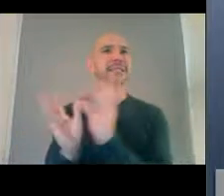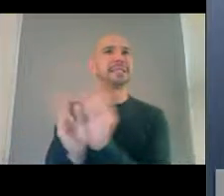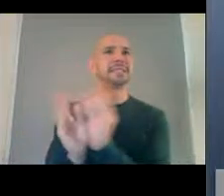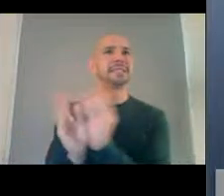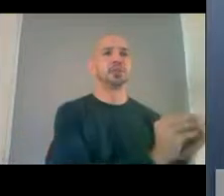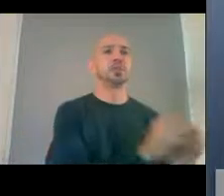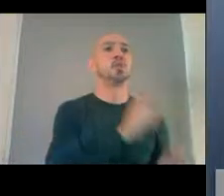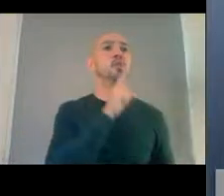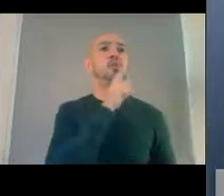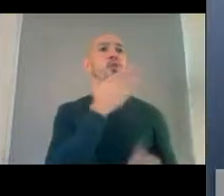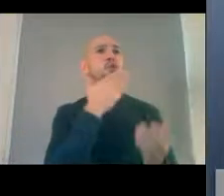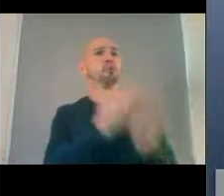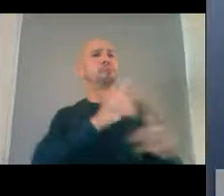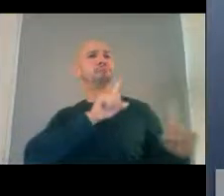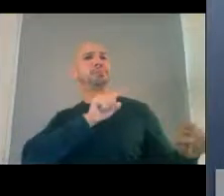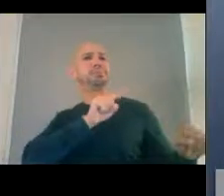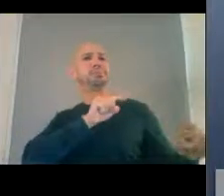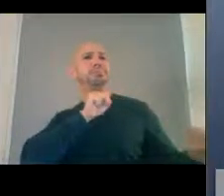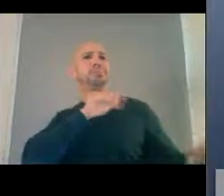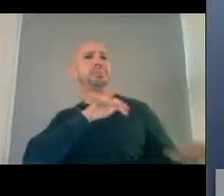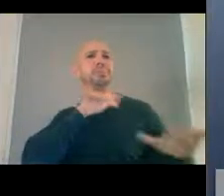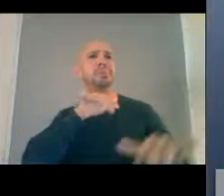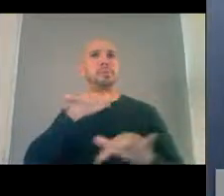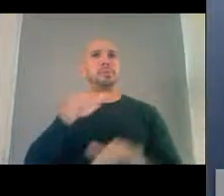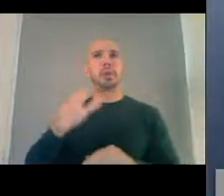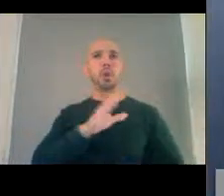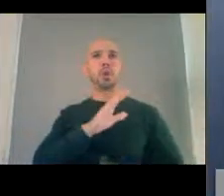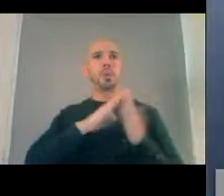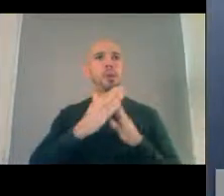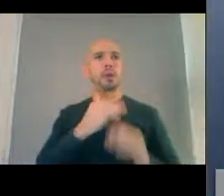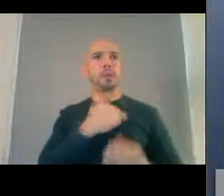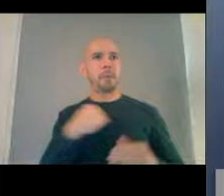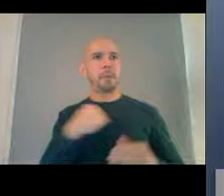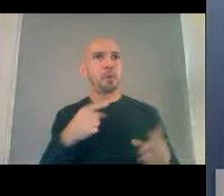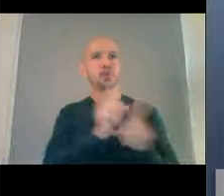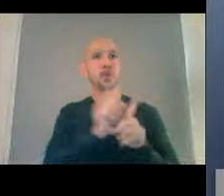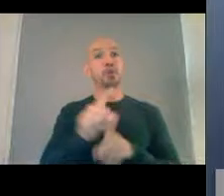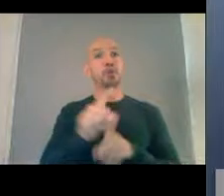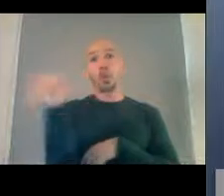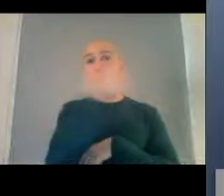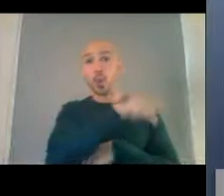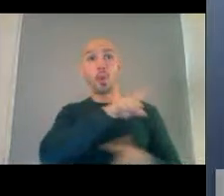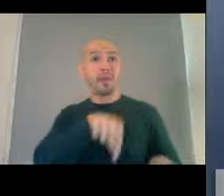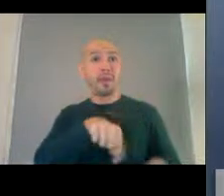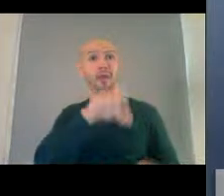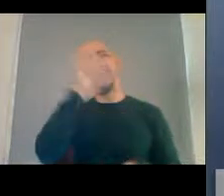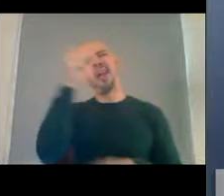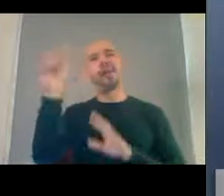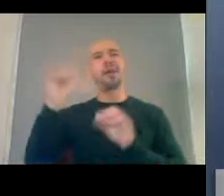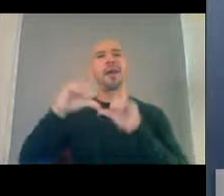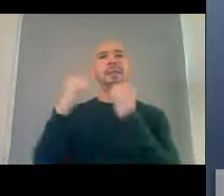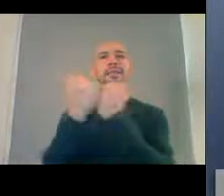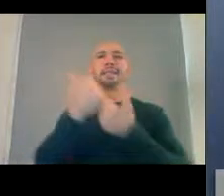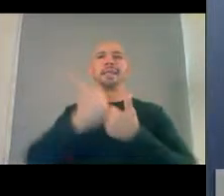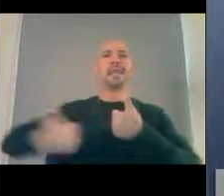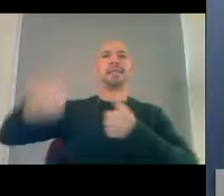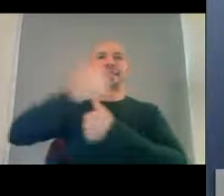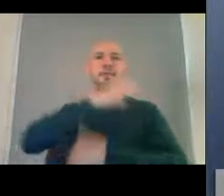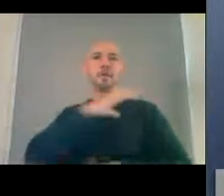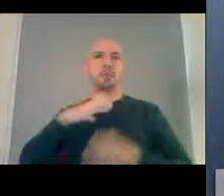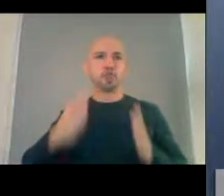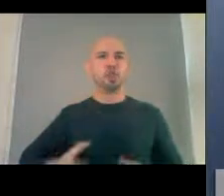good turnout at each of them from community members as well as you all and other agency executives commissioners and